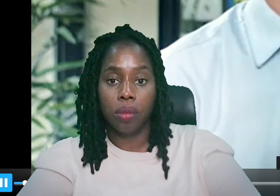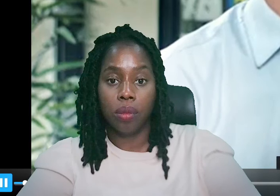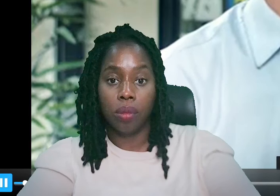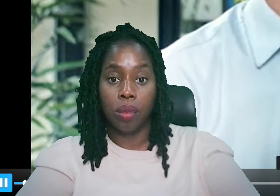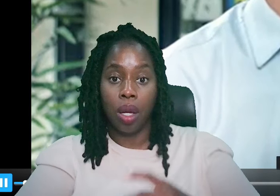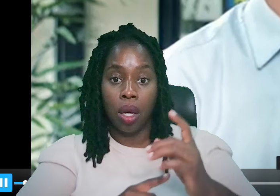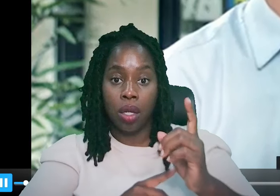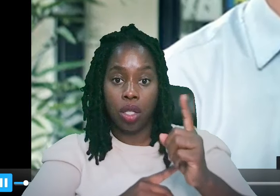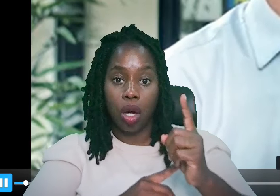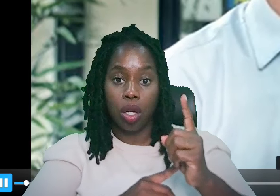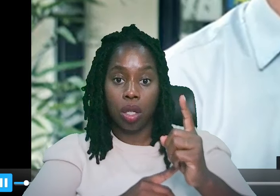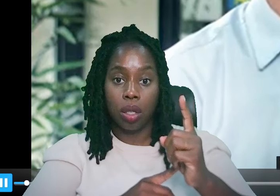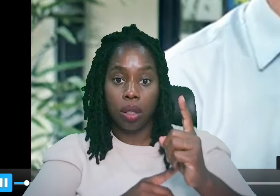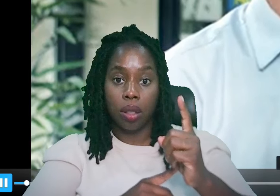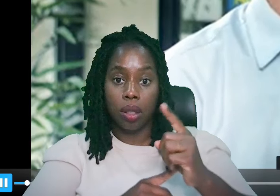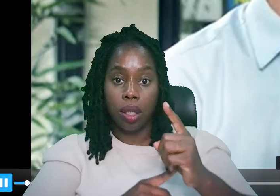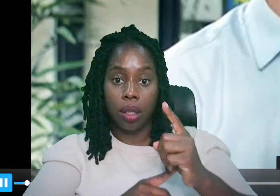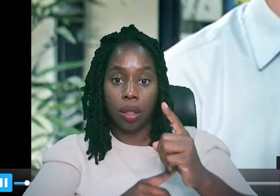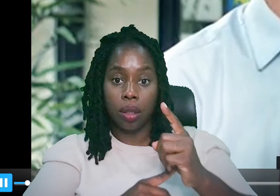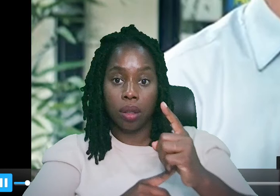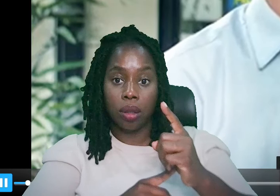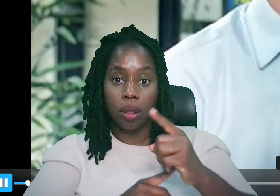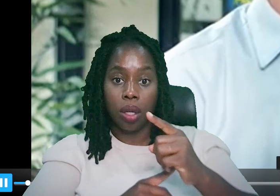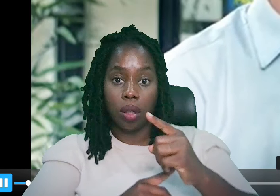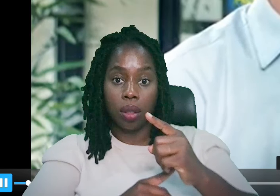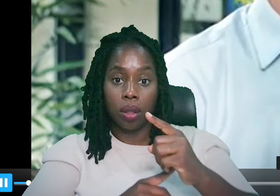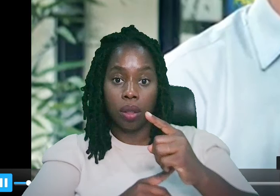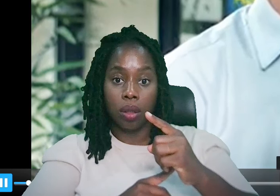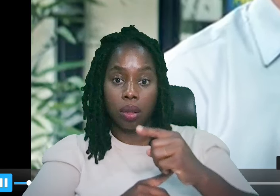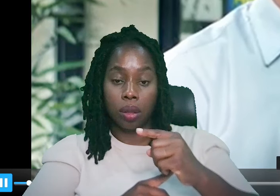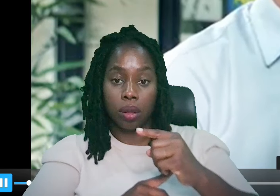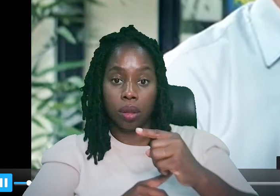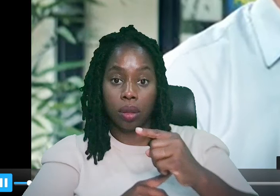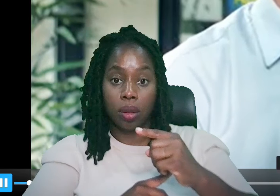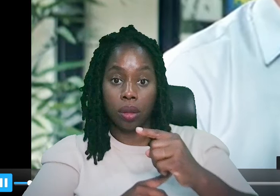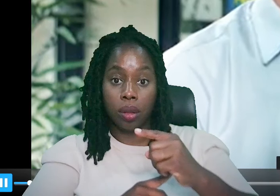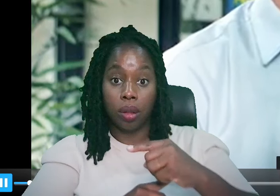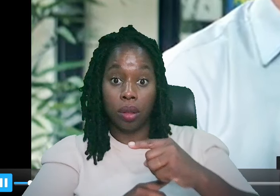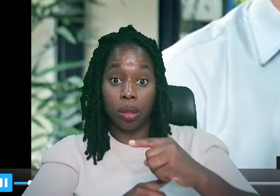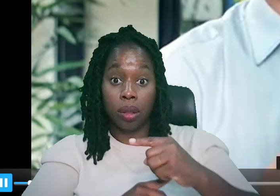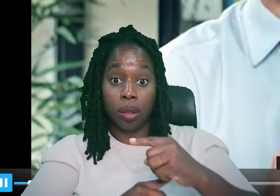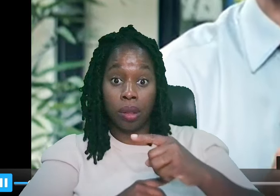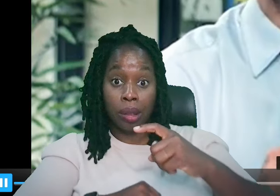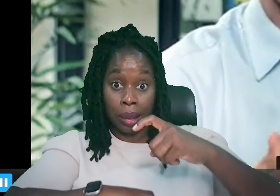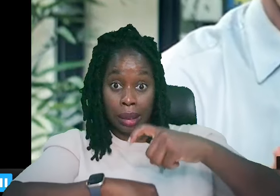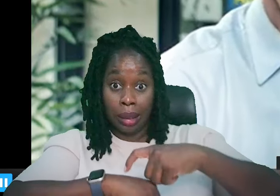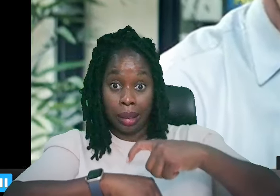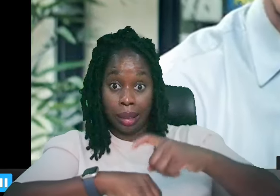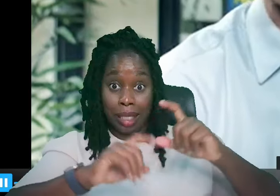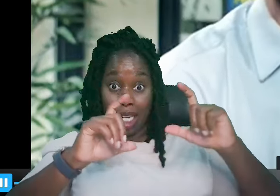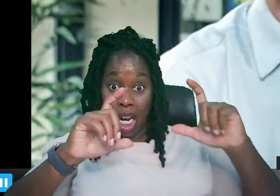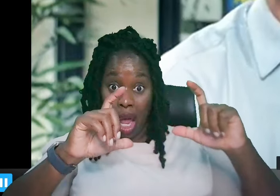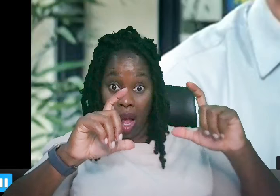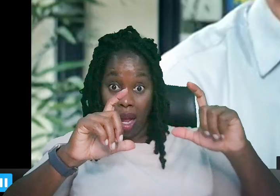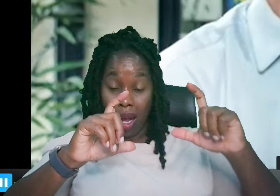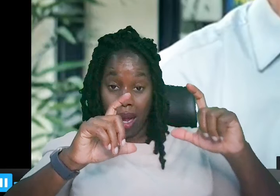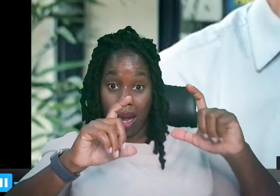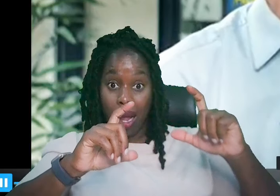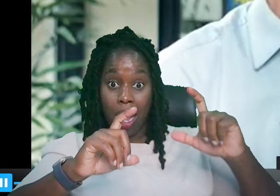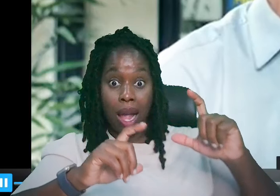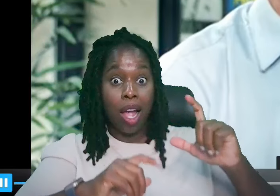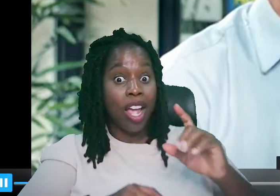Tick, tock, tick, tock, tick, tock. This clock